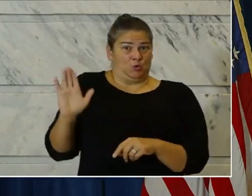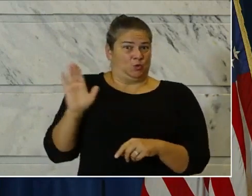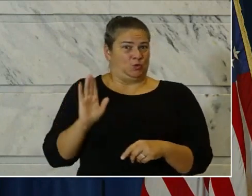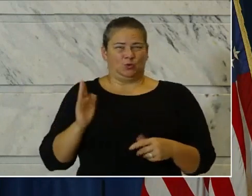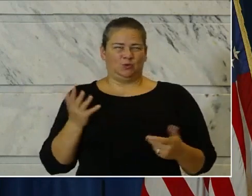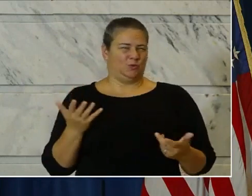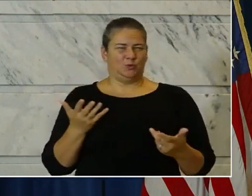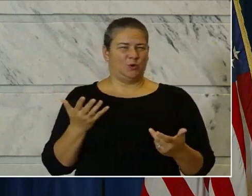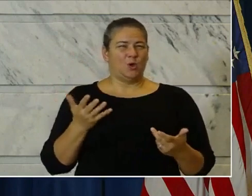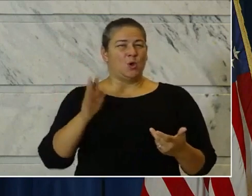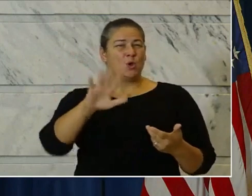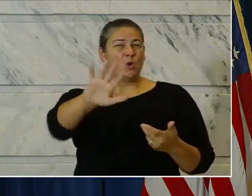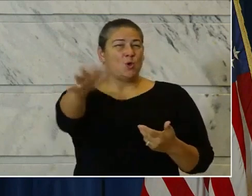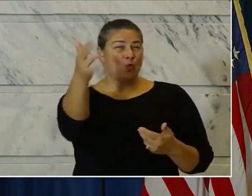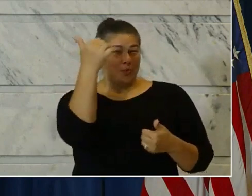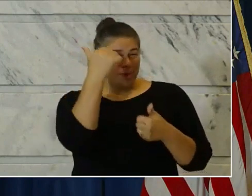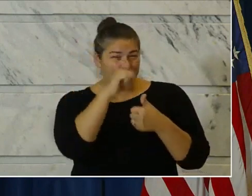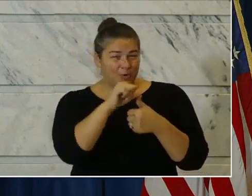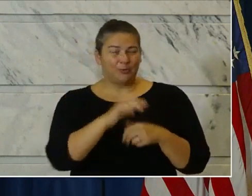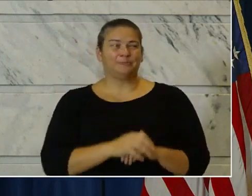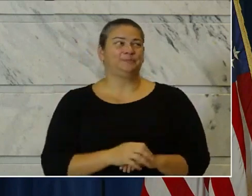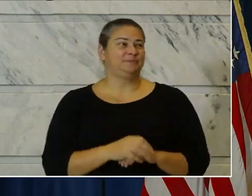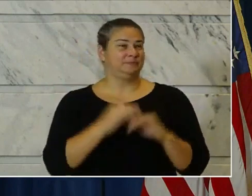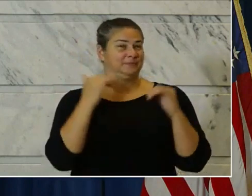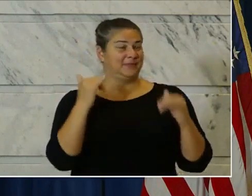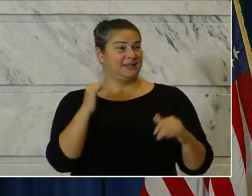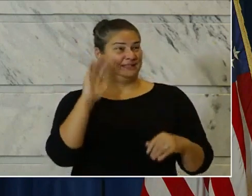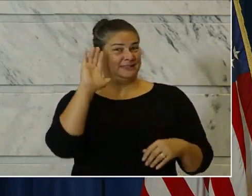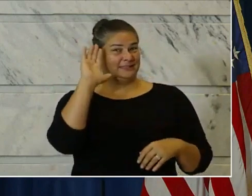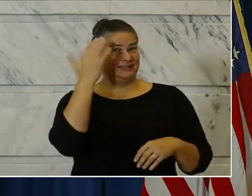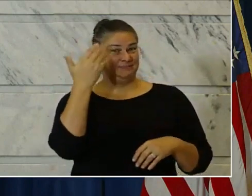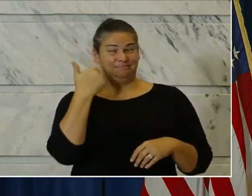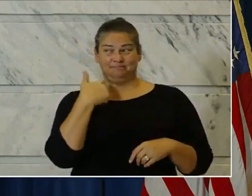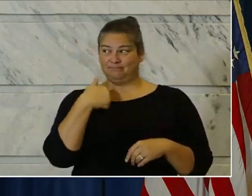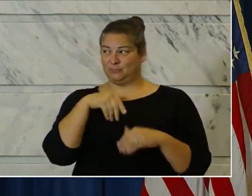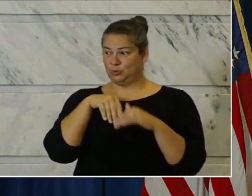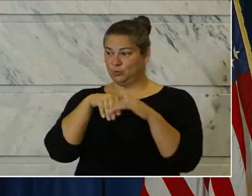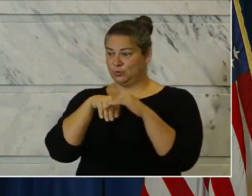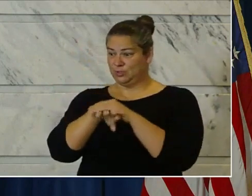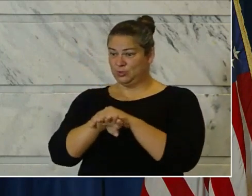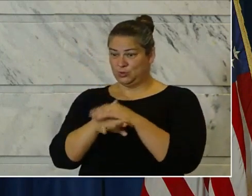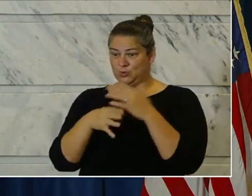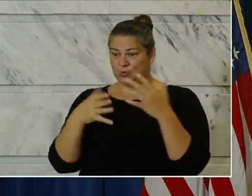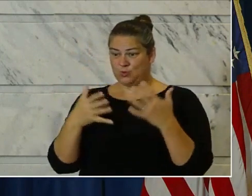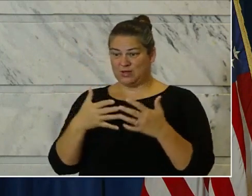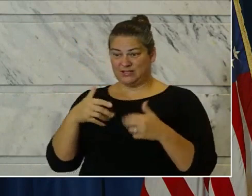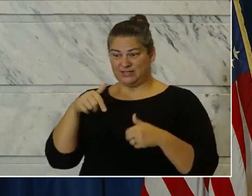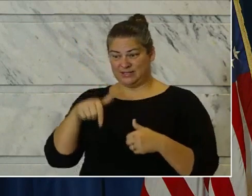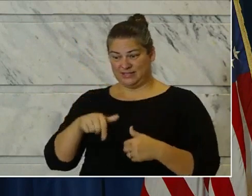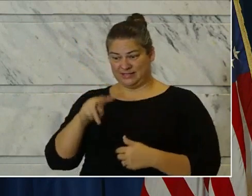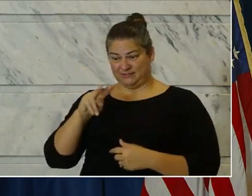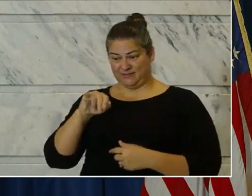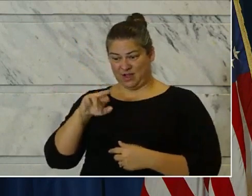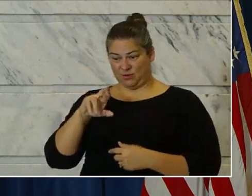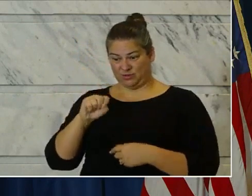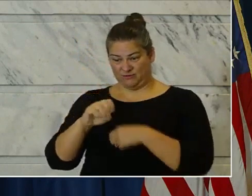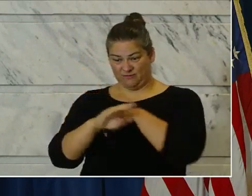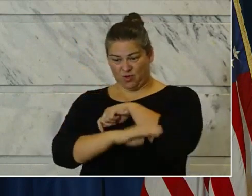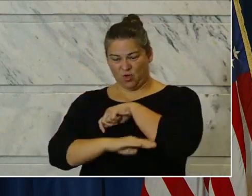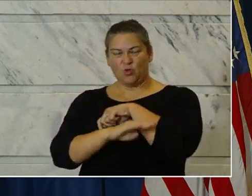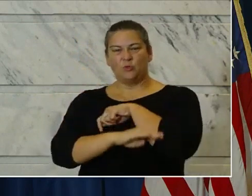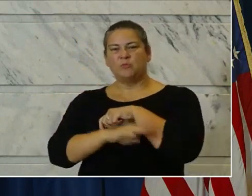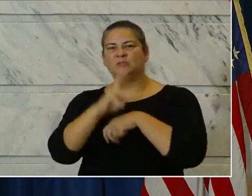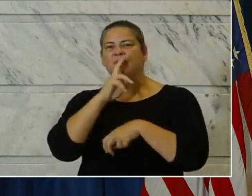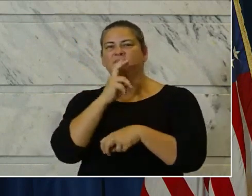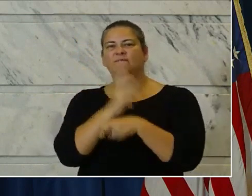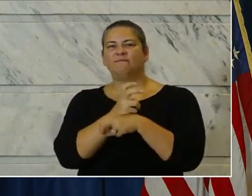all need to hear it, especially as it looks like we're going to go into a very difficult fall with this virus. So we're going to get through this,